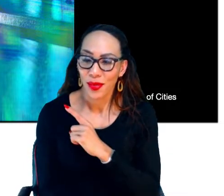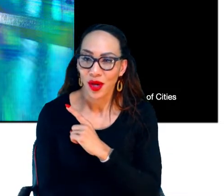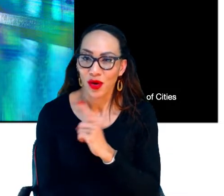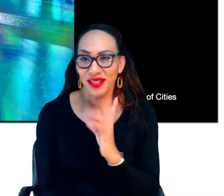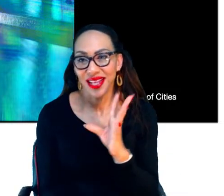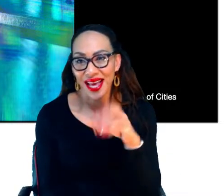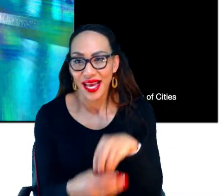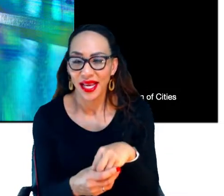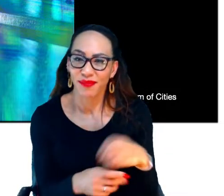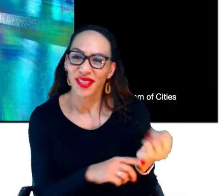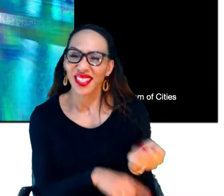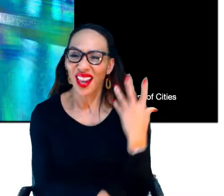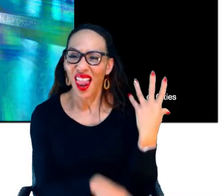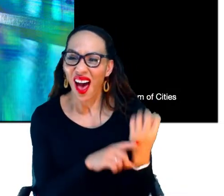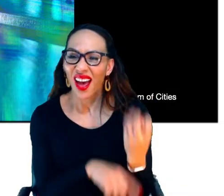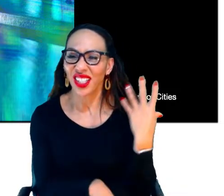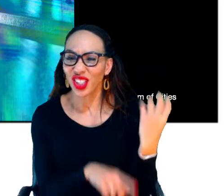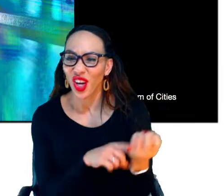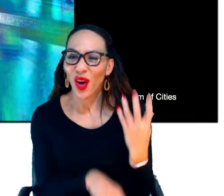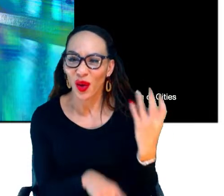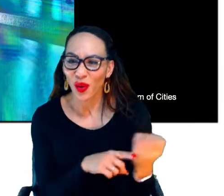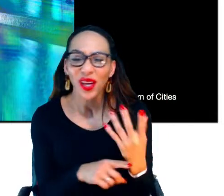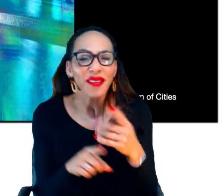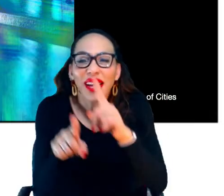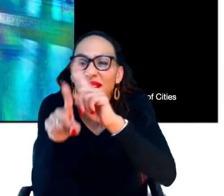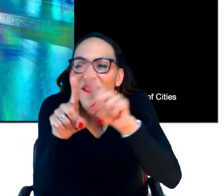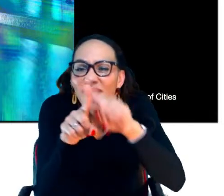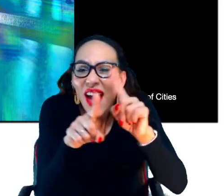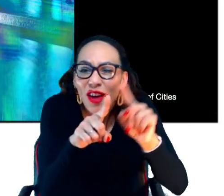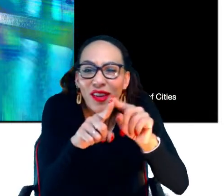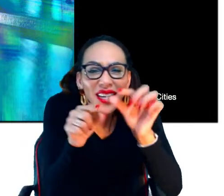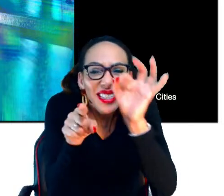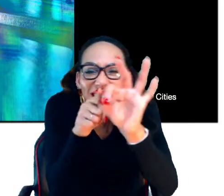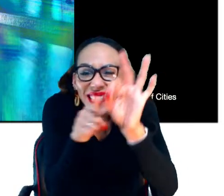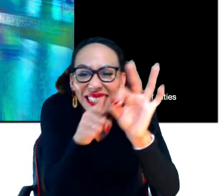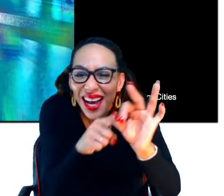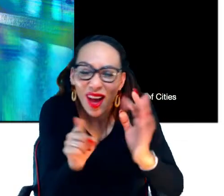Because there's lots of different little things going on. Okay.